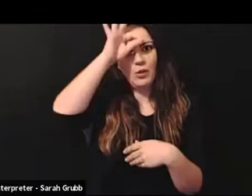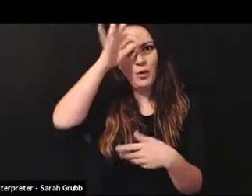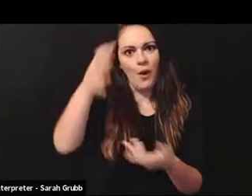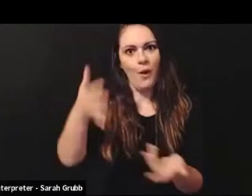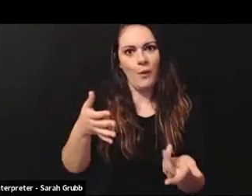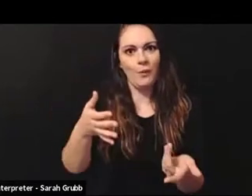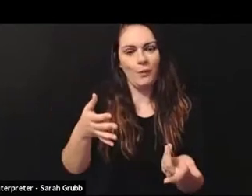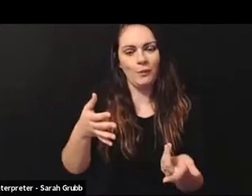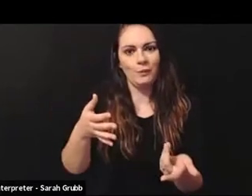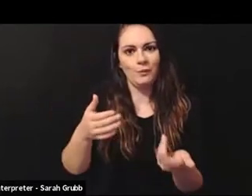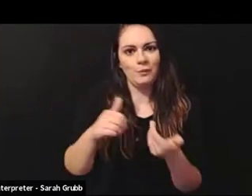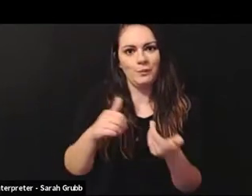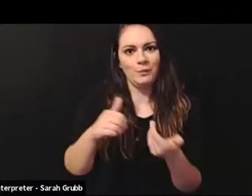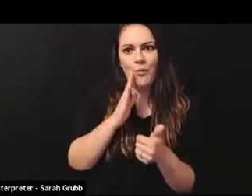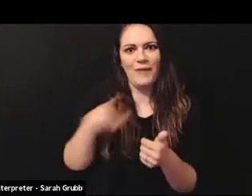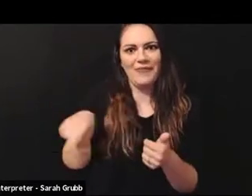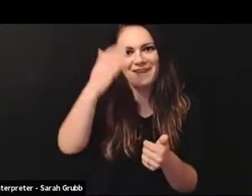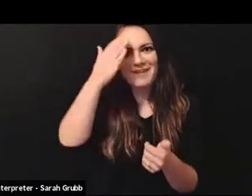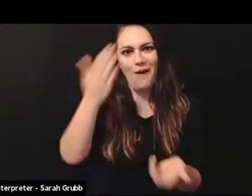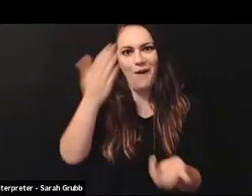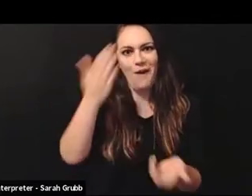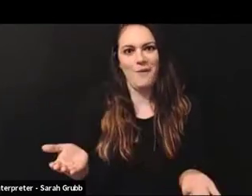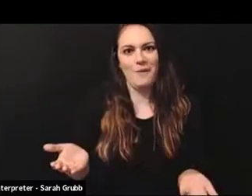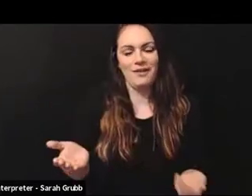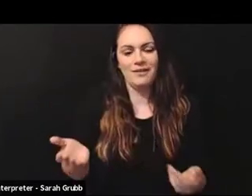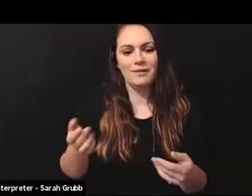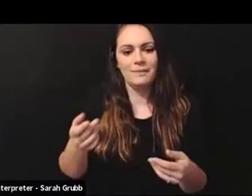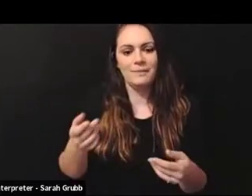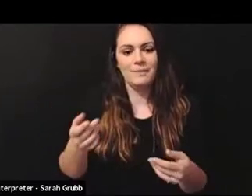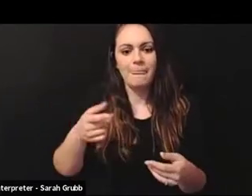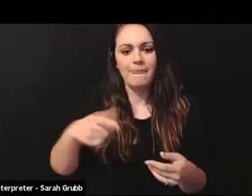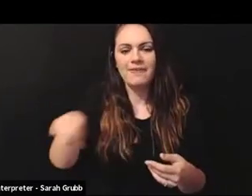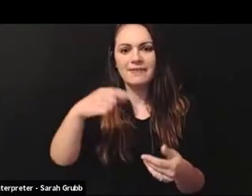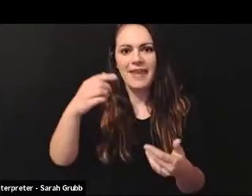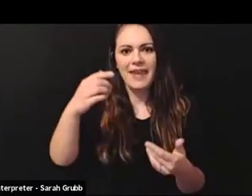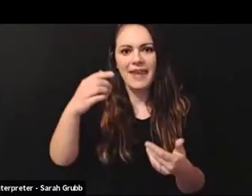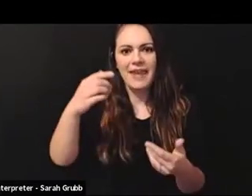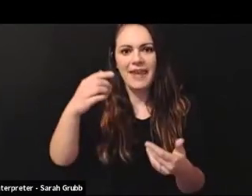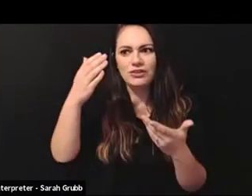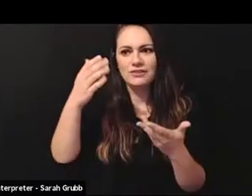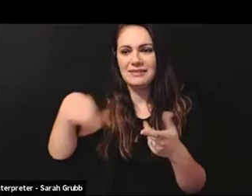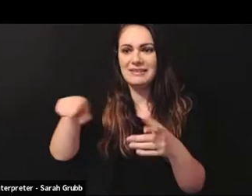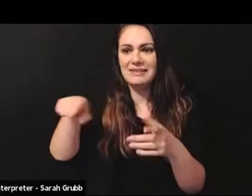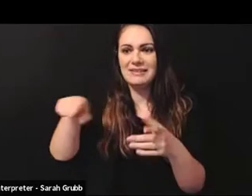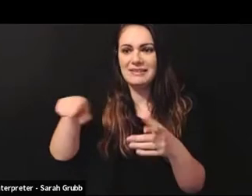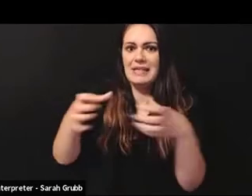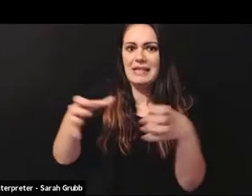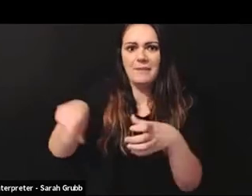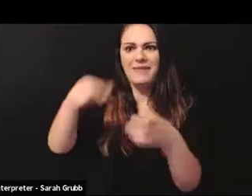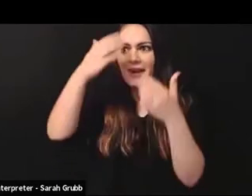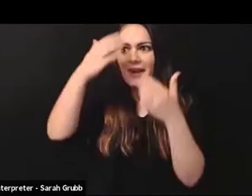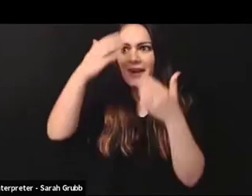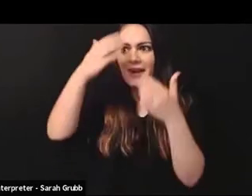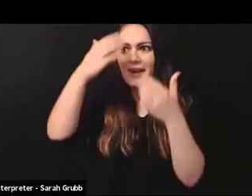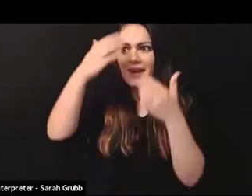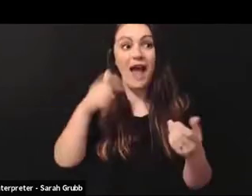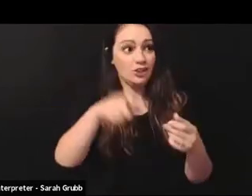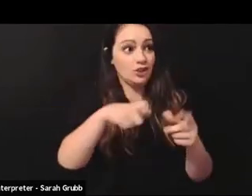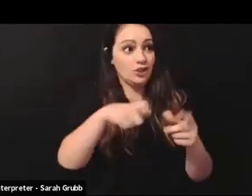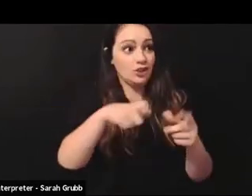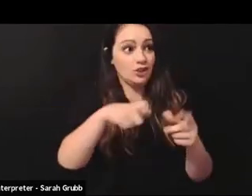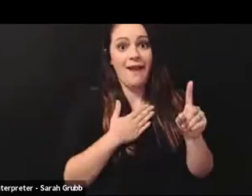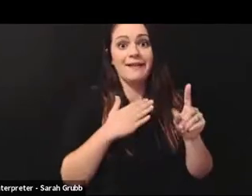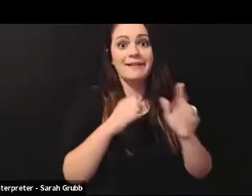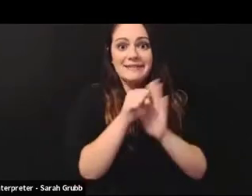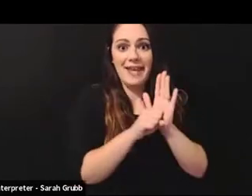know. So you don't even know that you need to find your state deafblind project and ask them to come out and